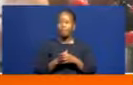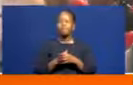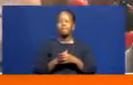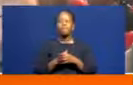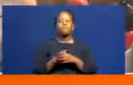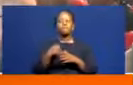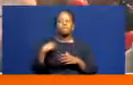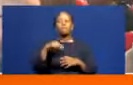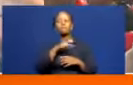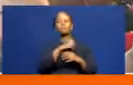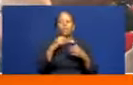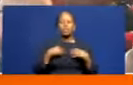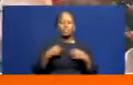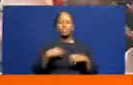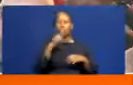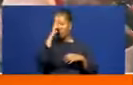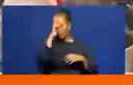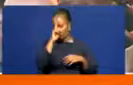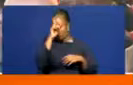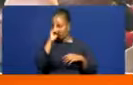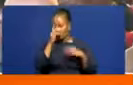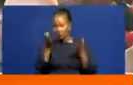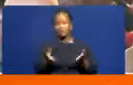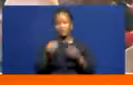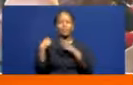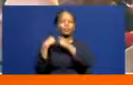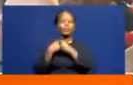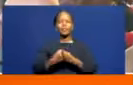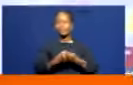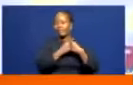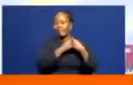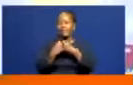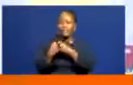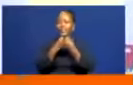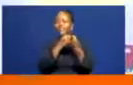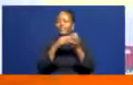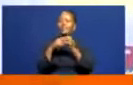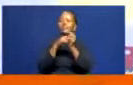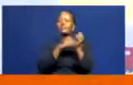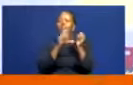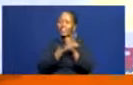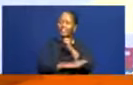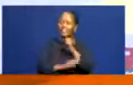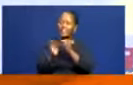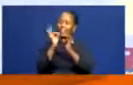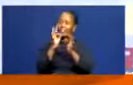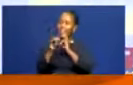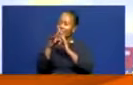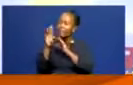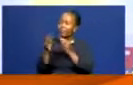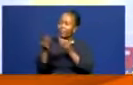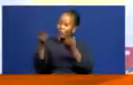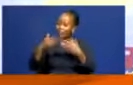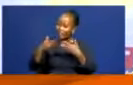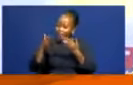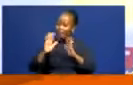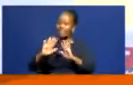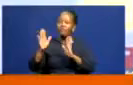We have a serious challenge of foreign currency in this country, and whatever you can leave here will be most welcome.